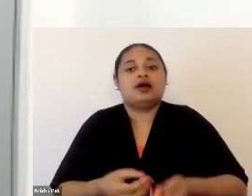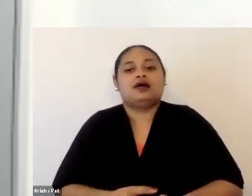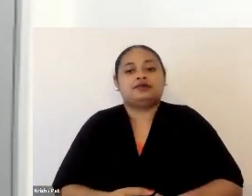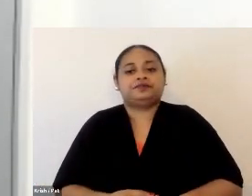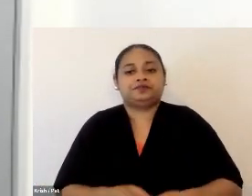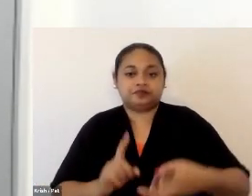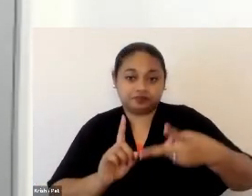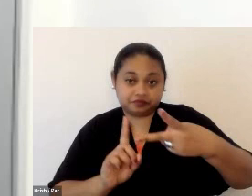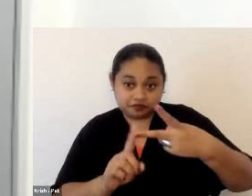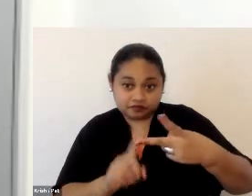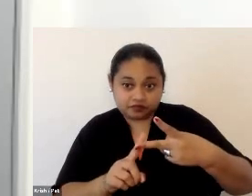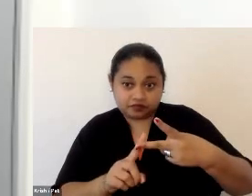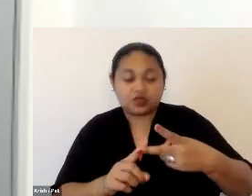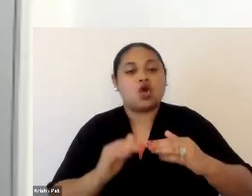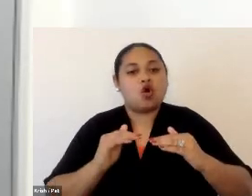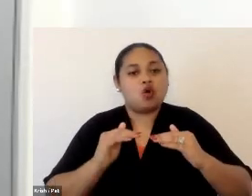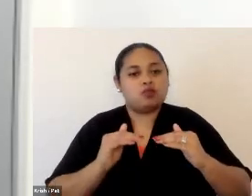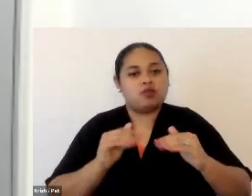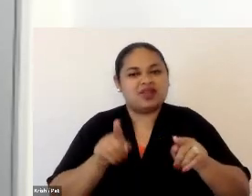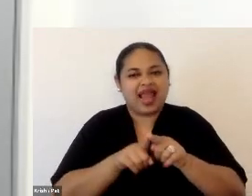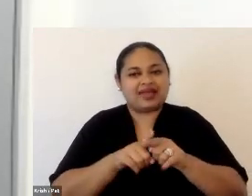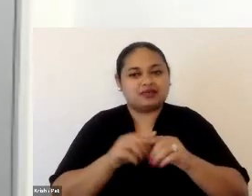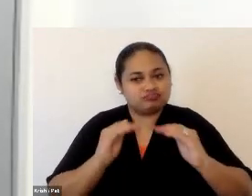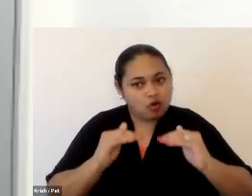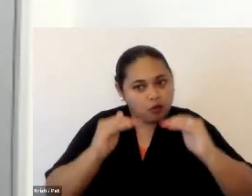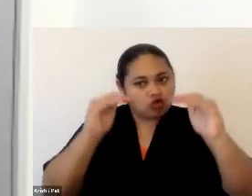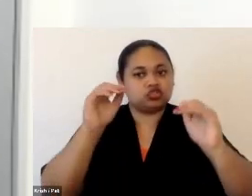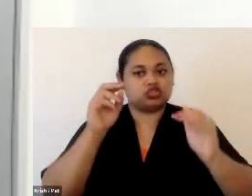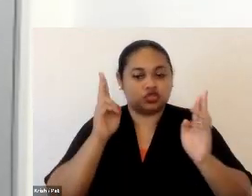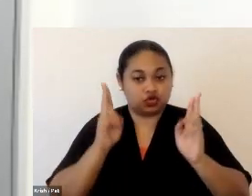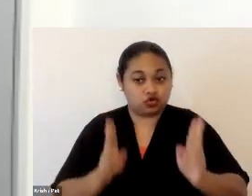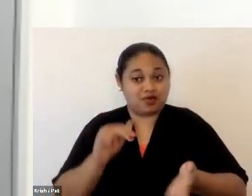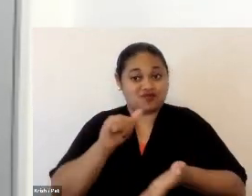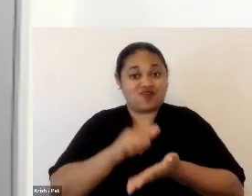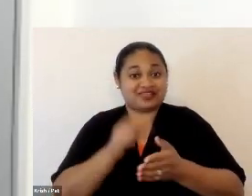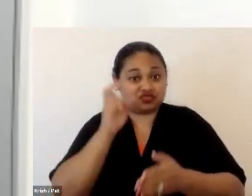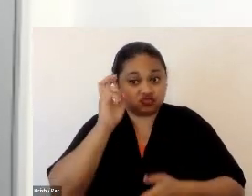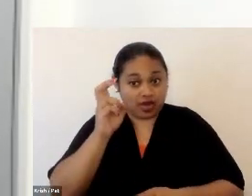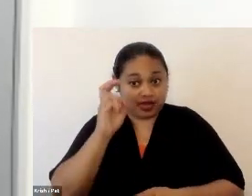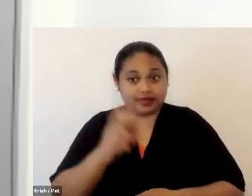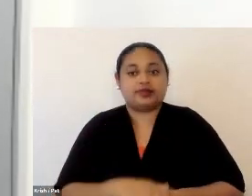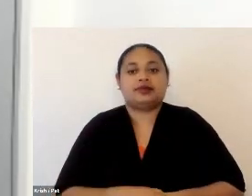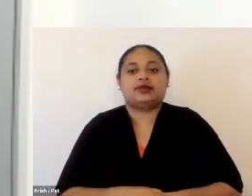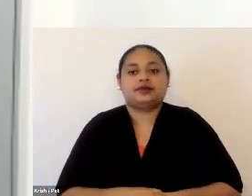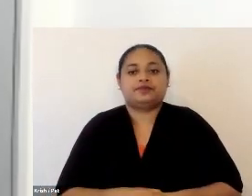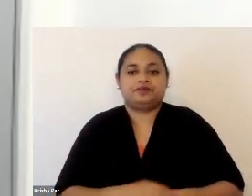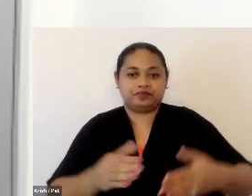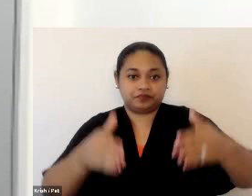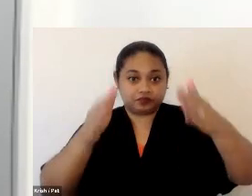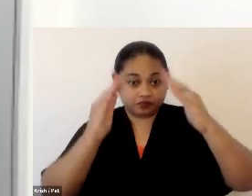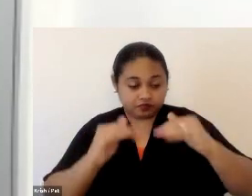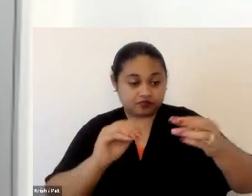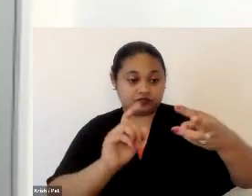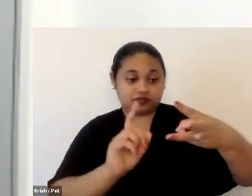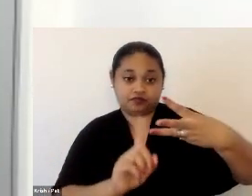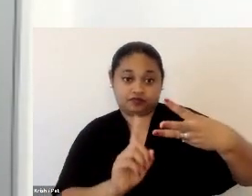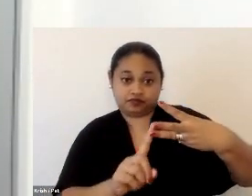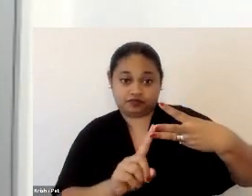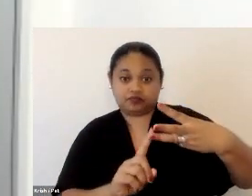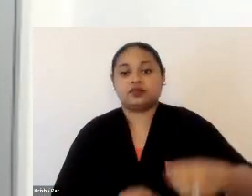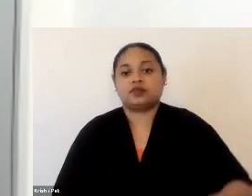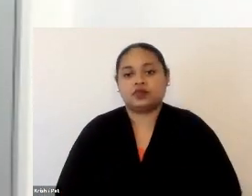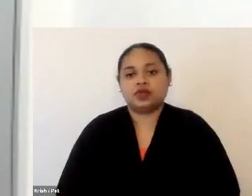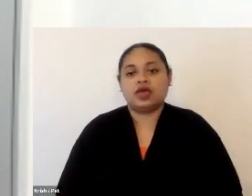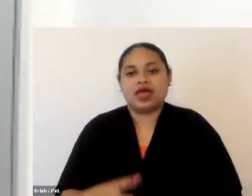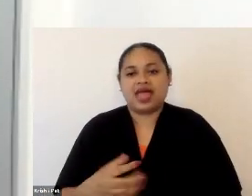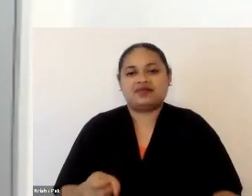and education for designers of these new technologies. Thirdly, they include measures for